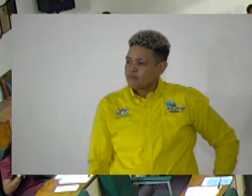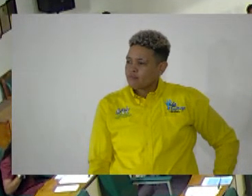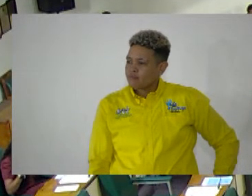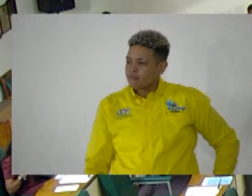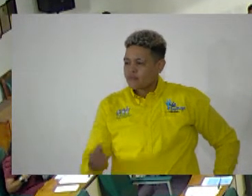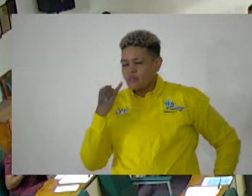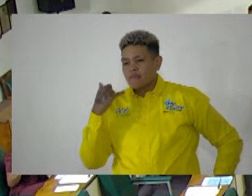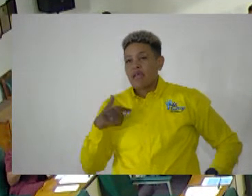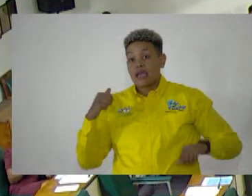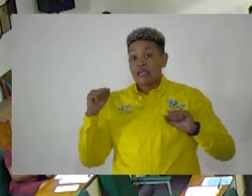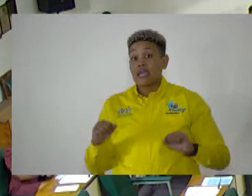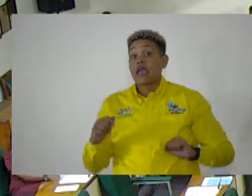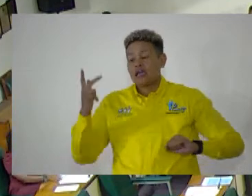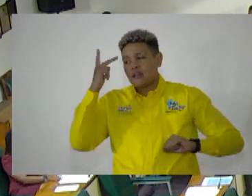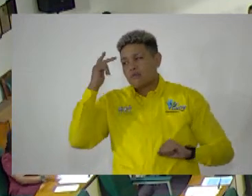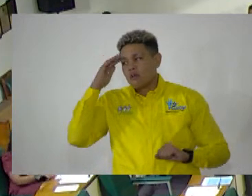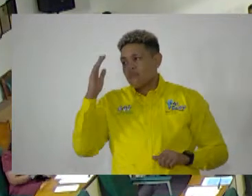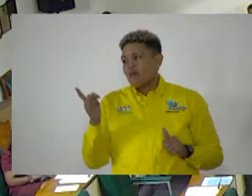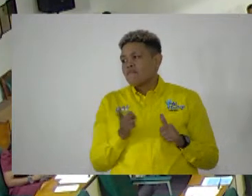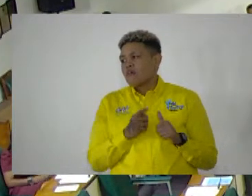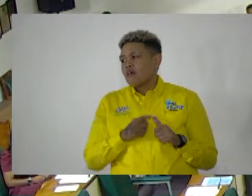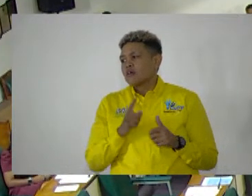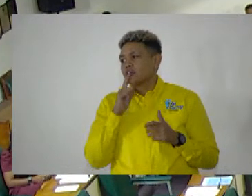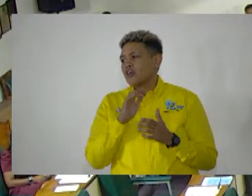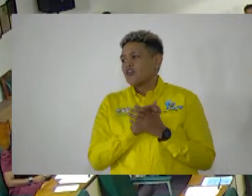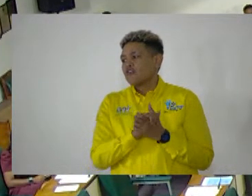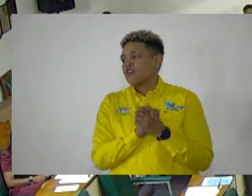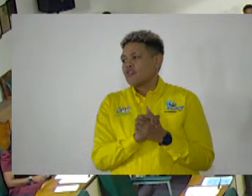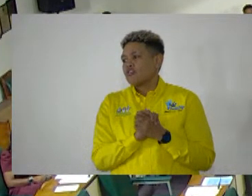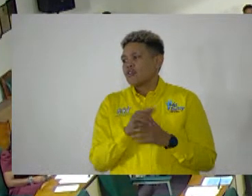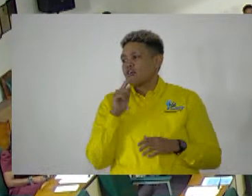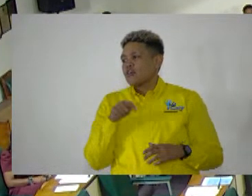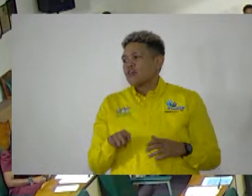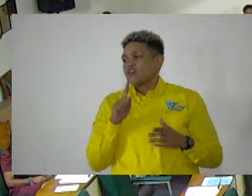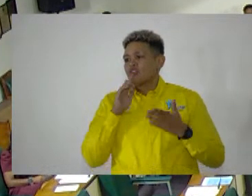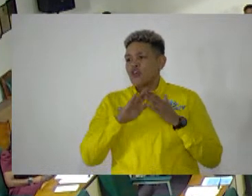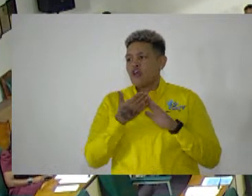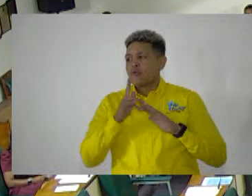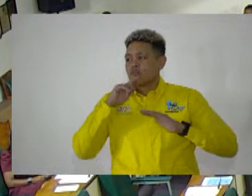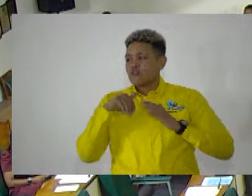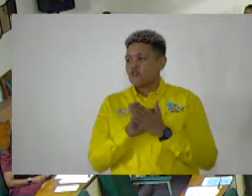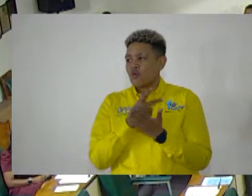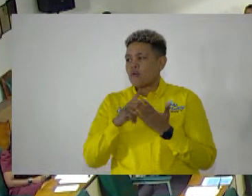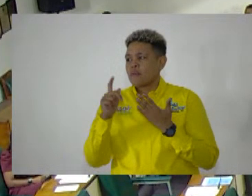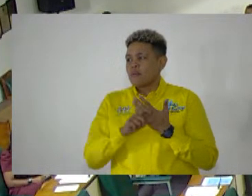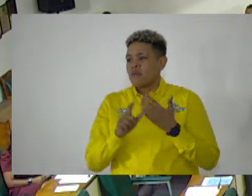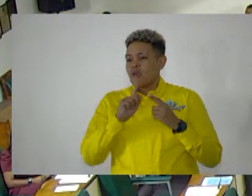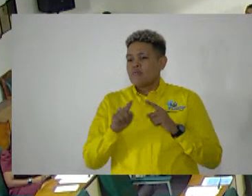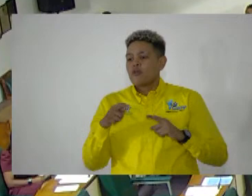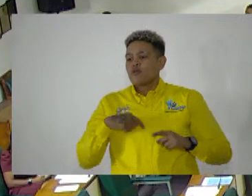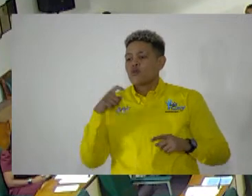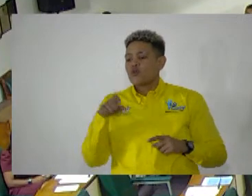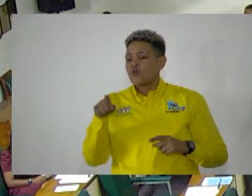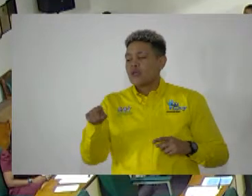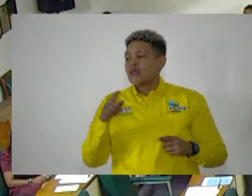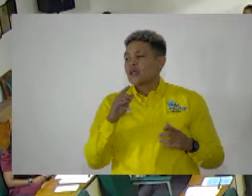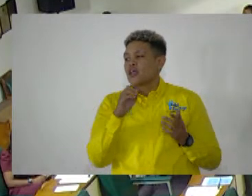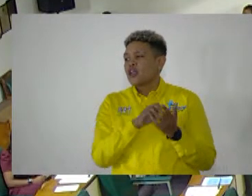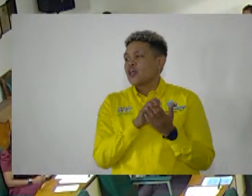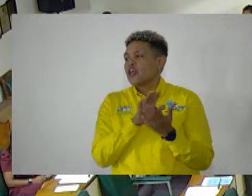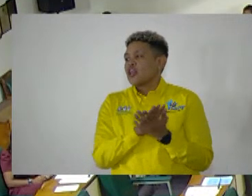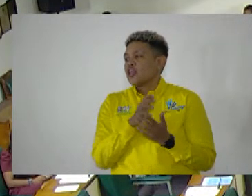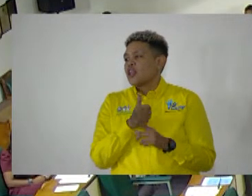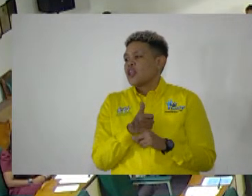if I may. Prime Minister, first of all, congratulations on this urban renewal program. A question, you laid out